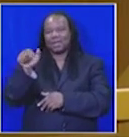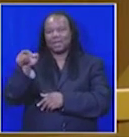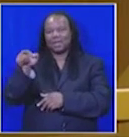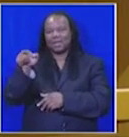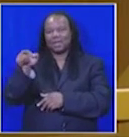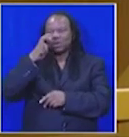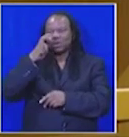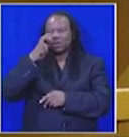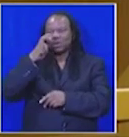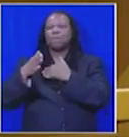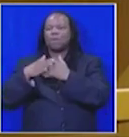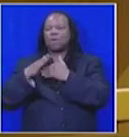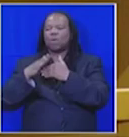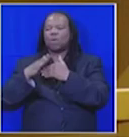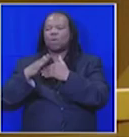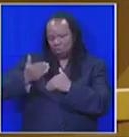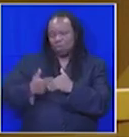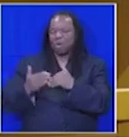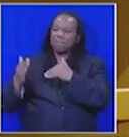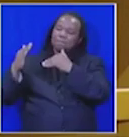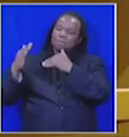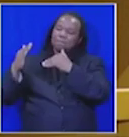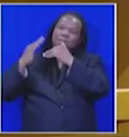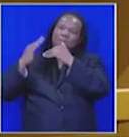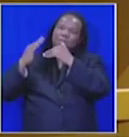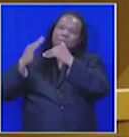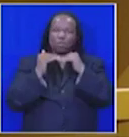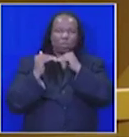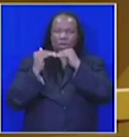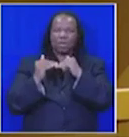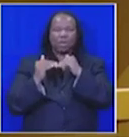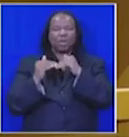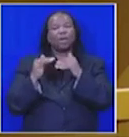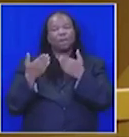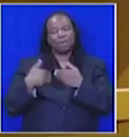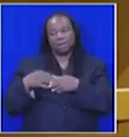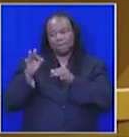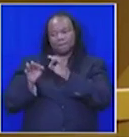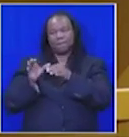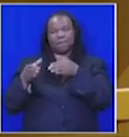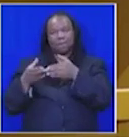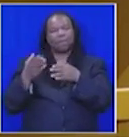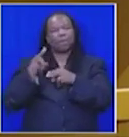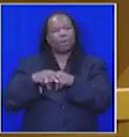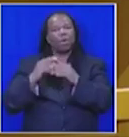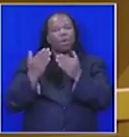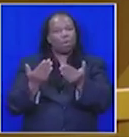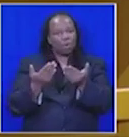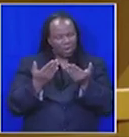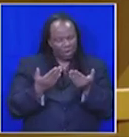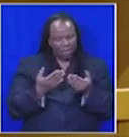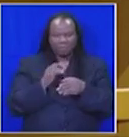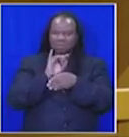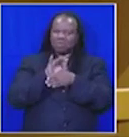to ensure progress towards gender parity in this entity. The National Freedom Party further welcomes the reduction in the use of